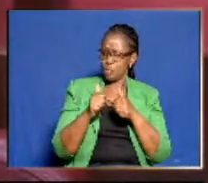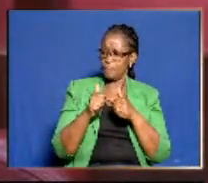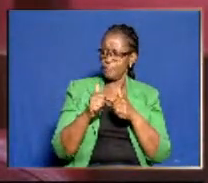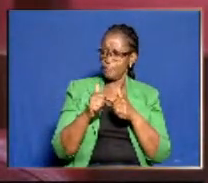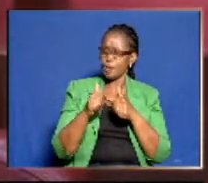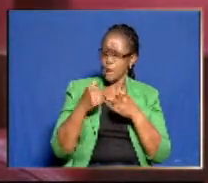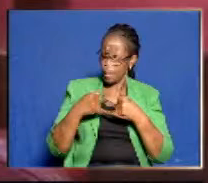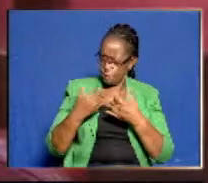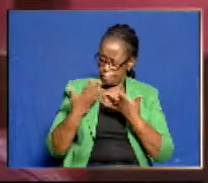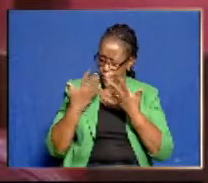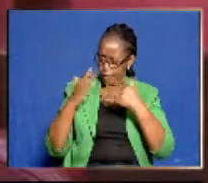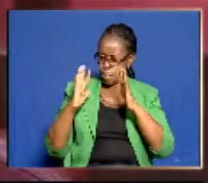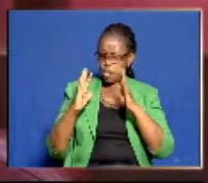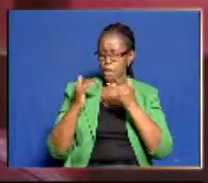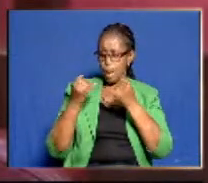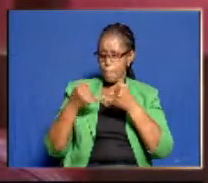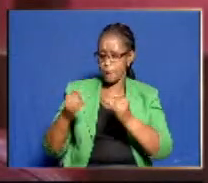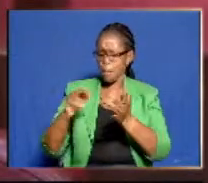some projects